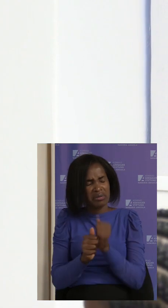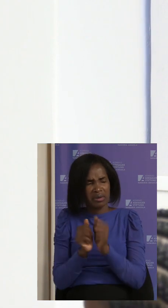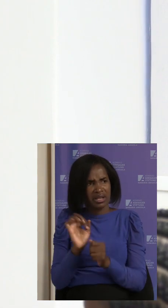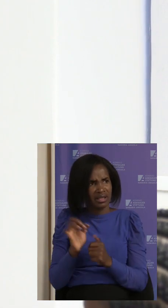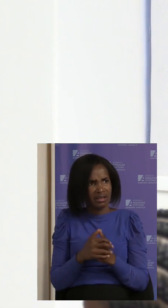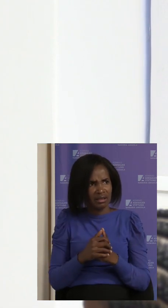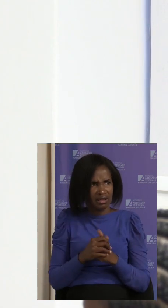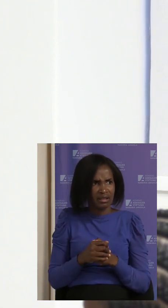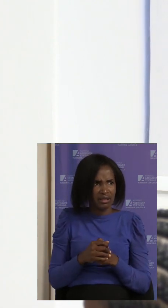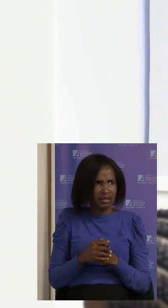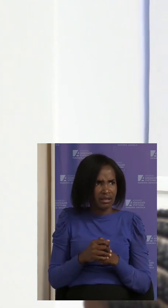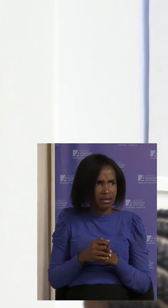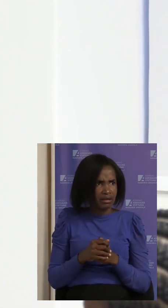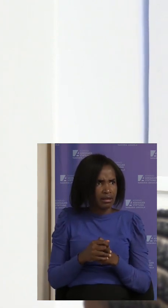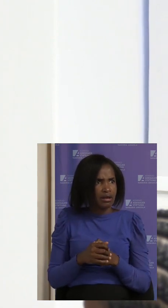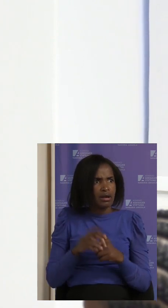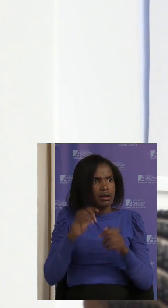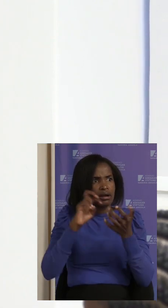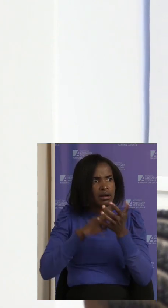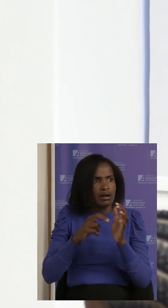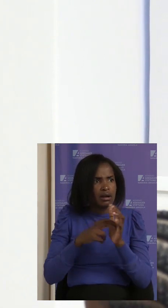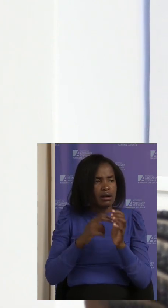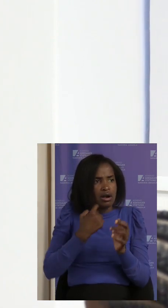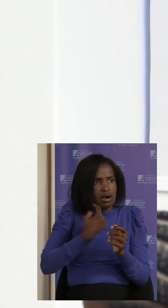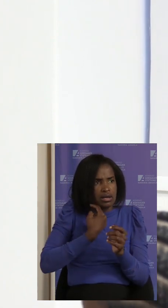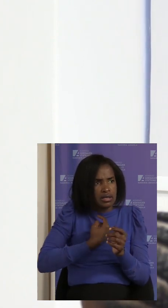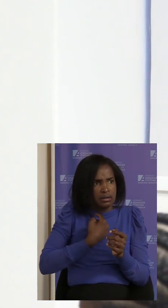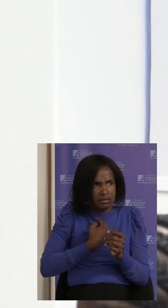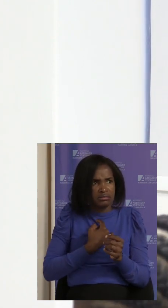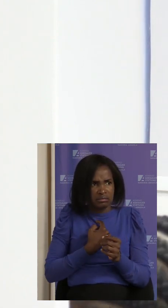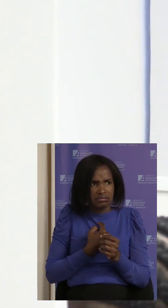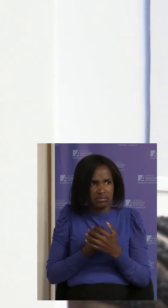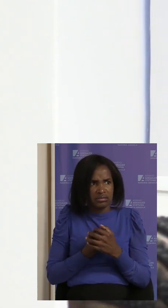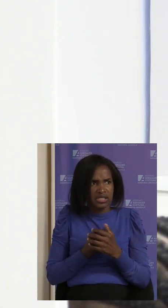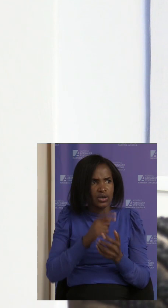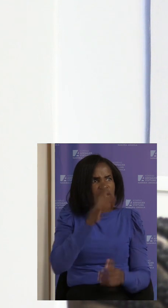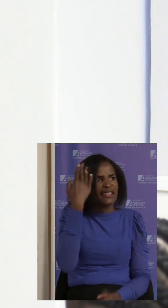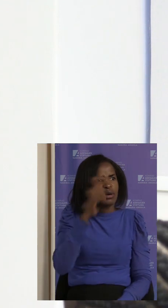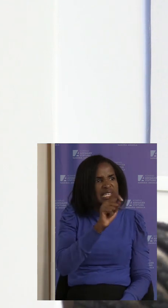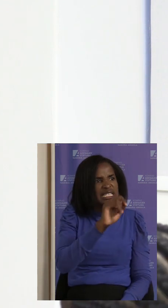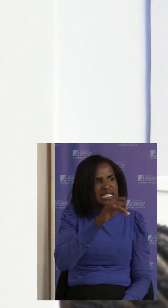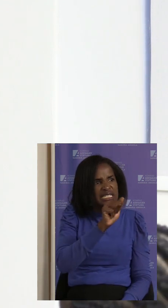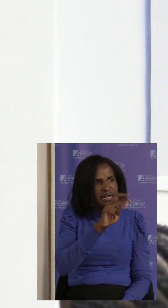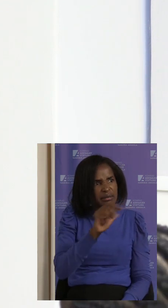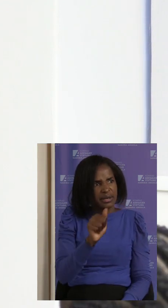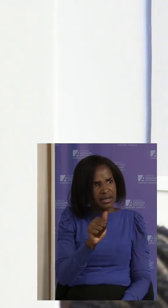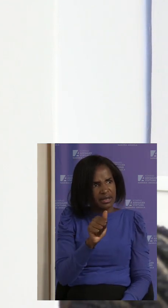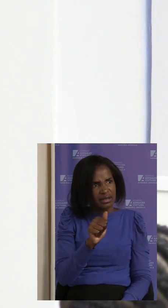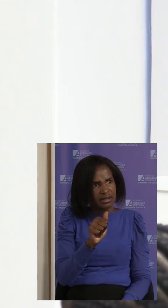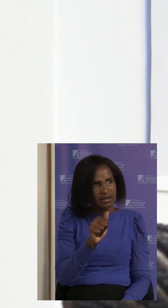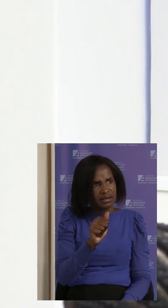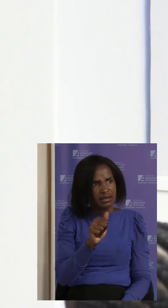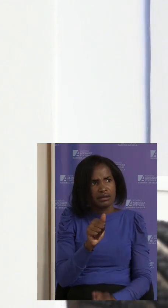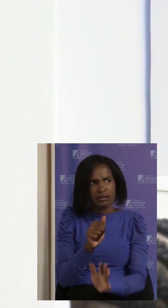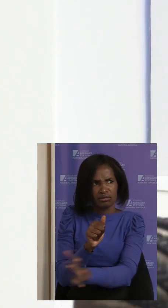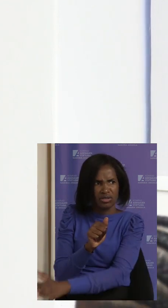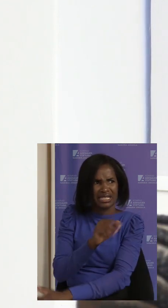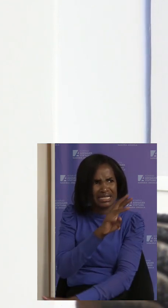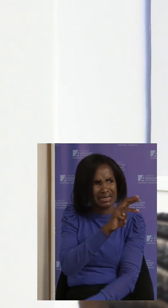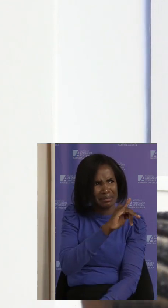how self-paced learning and homeschooling can be brought into the system as well when we are looking at the